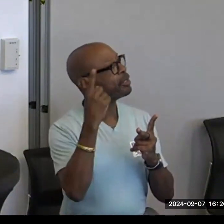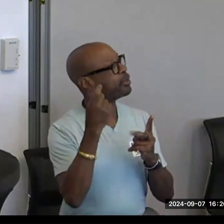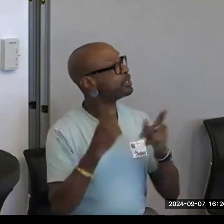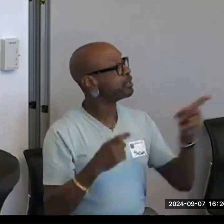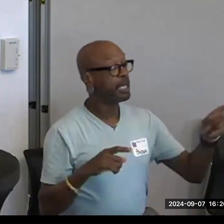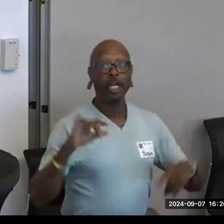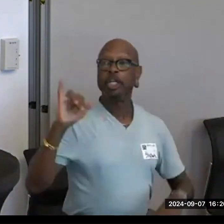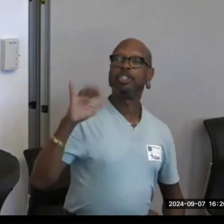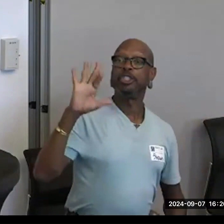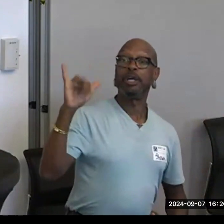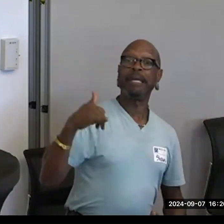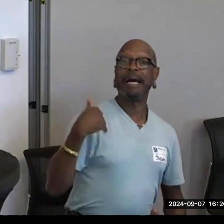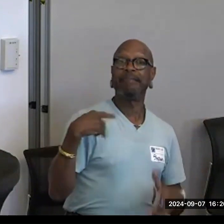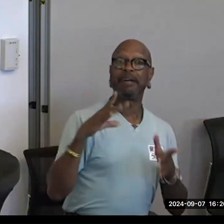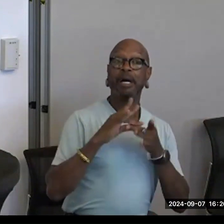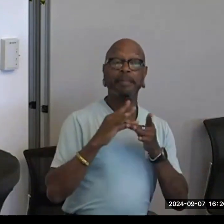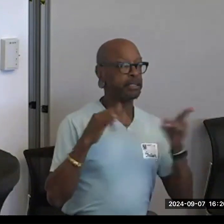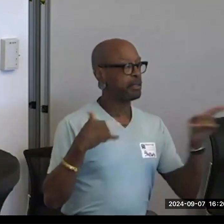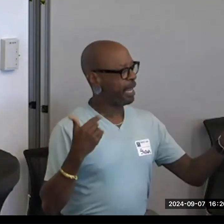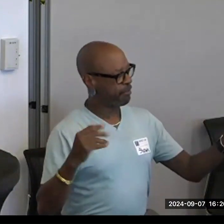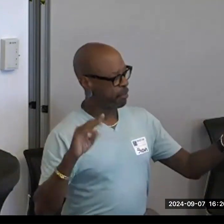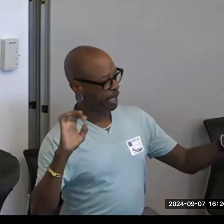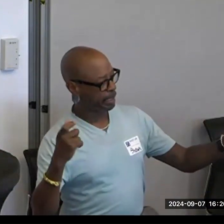Jerry, I have a comment. Yeah, Jerry, I guess.